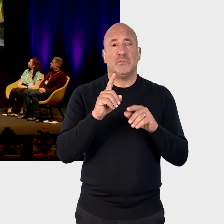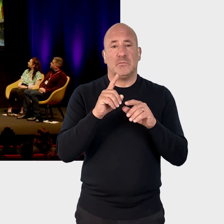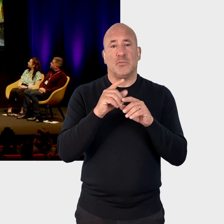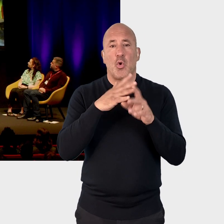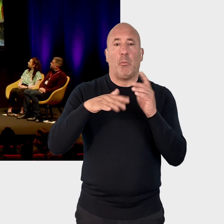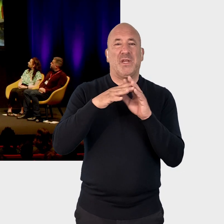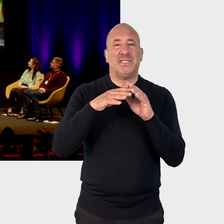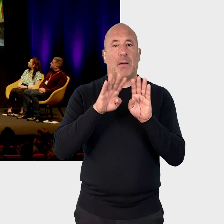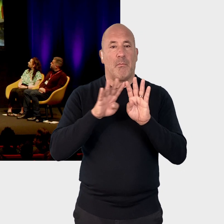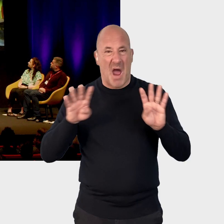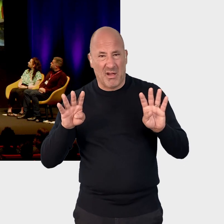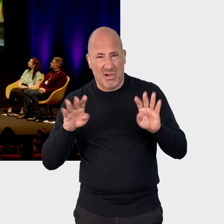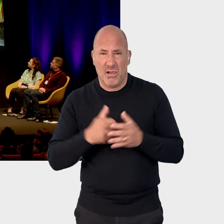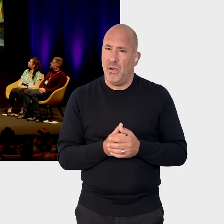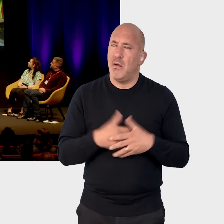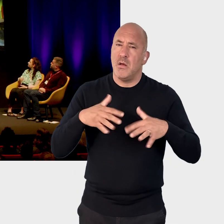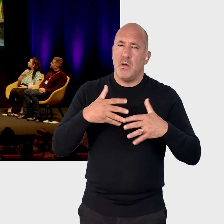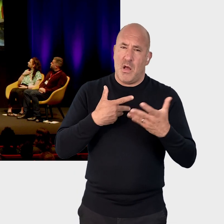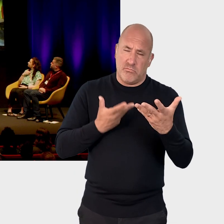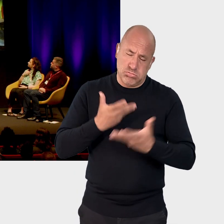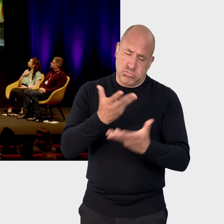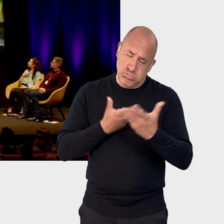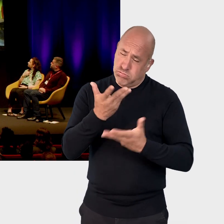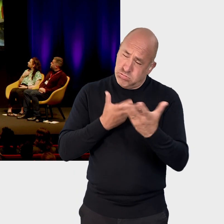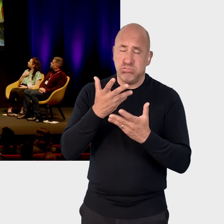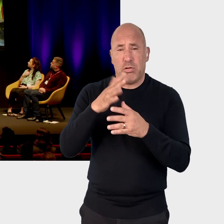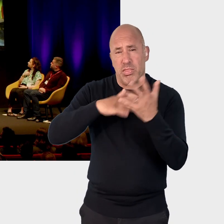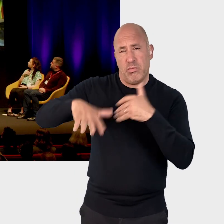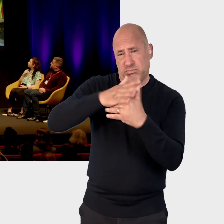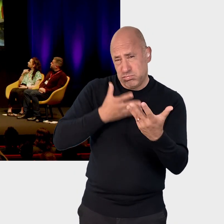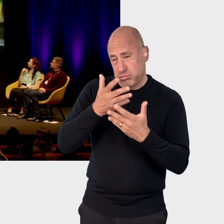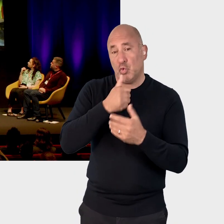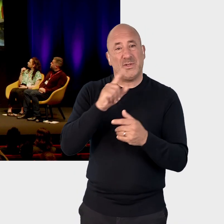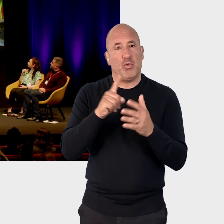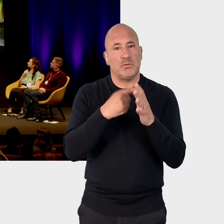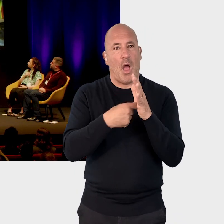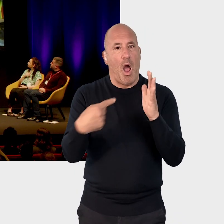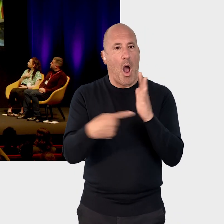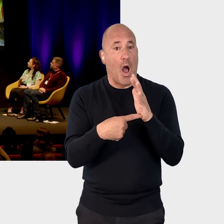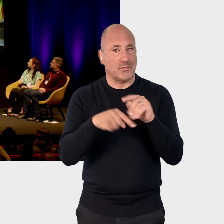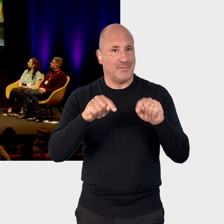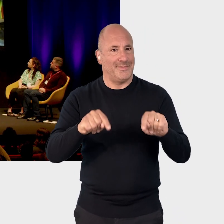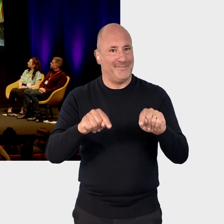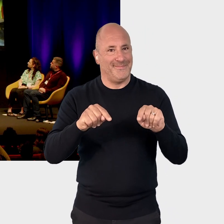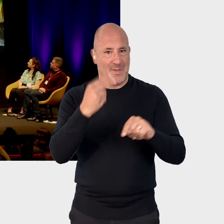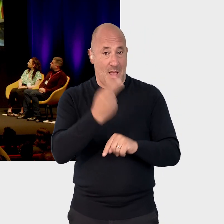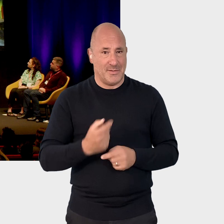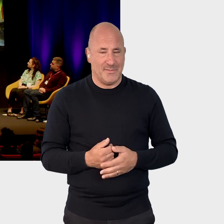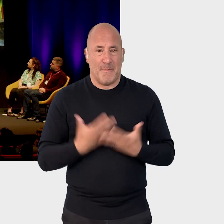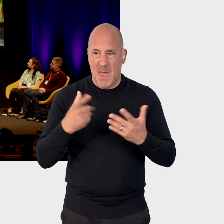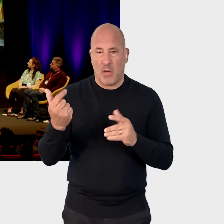Over the past 3 years, we've set up a community panel and we've had many conversations with the community using art as a vehicle to do